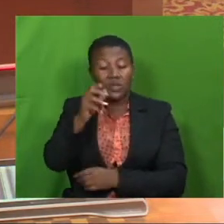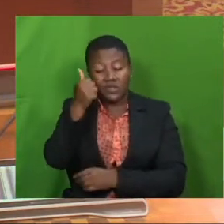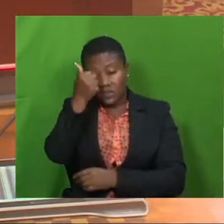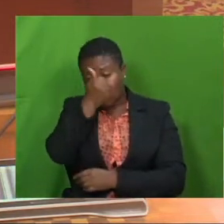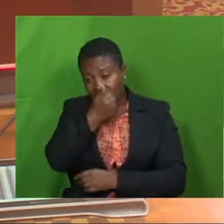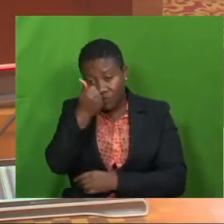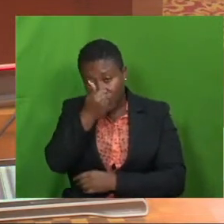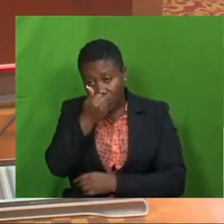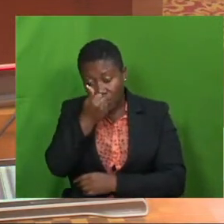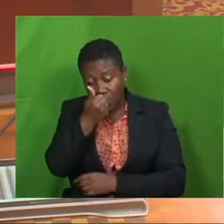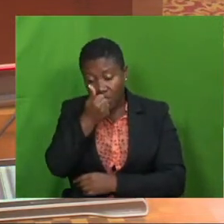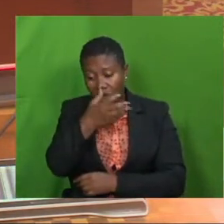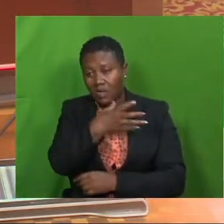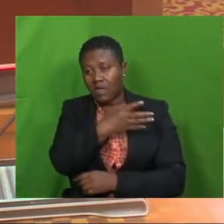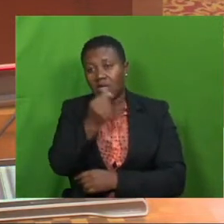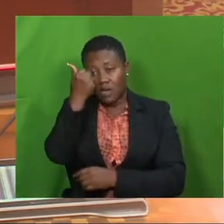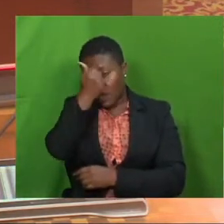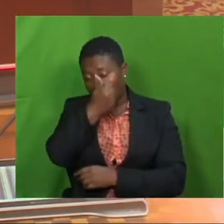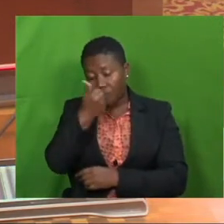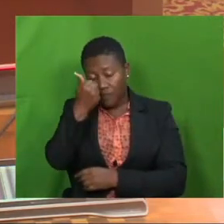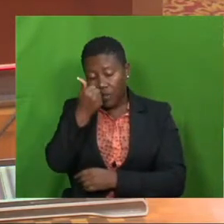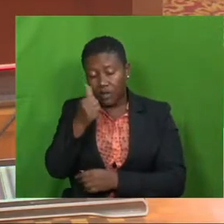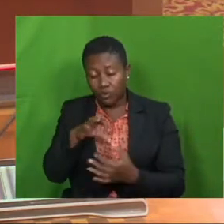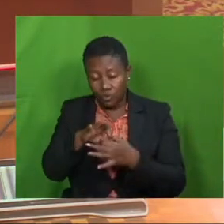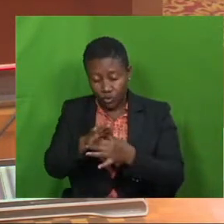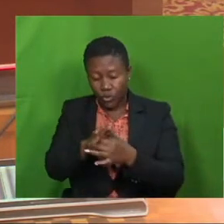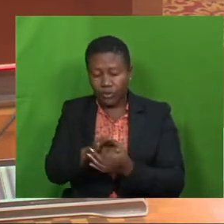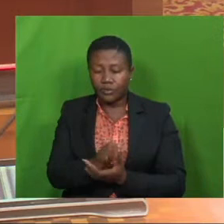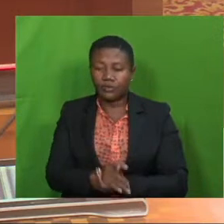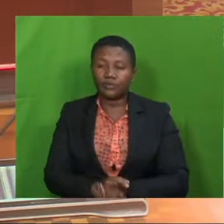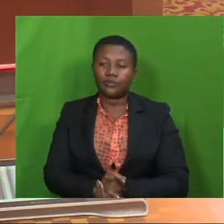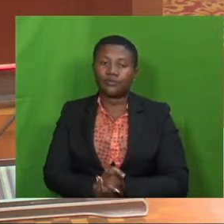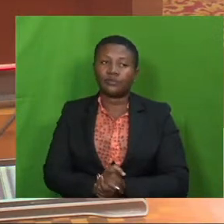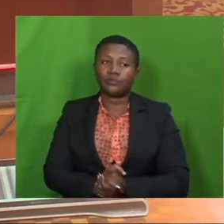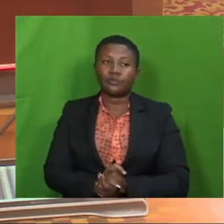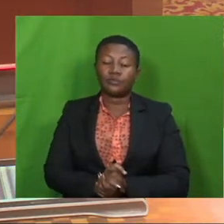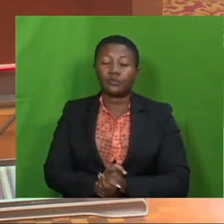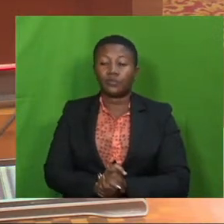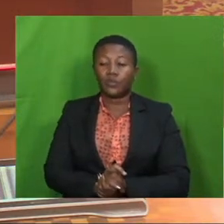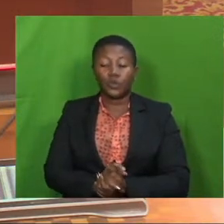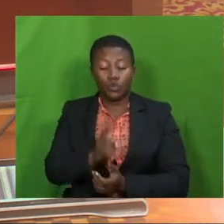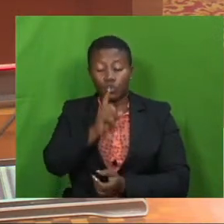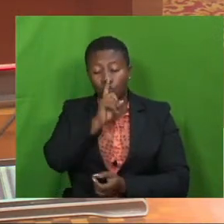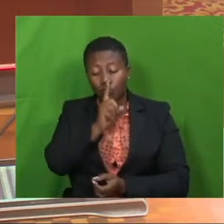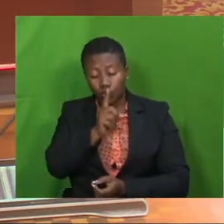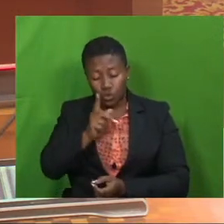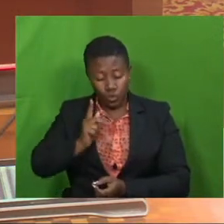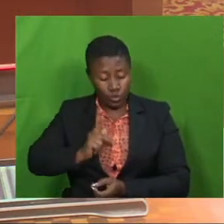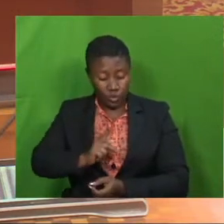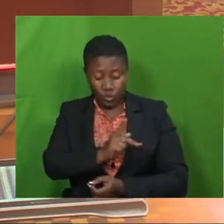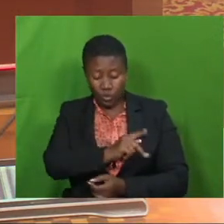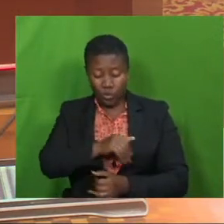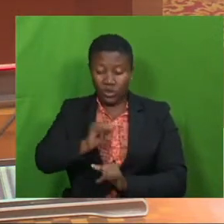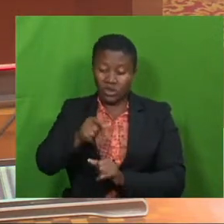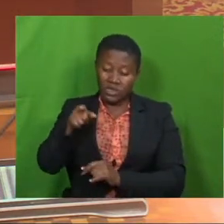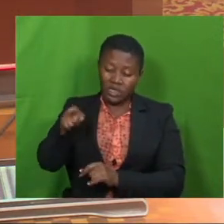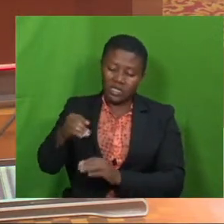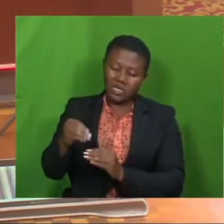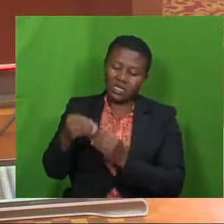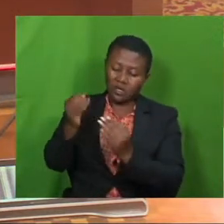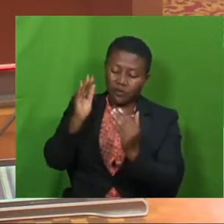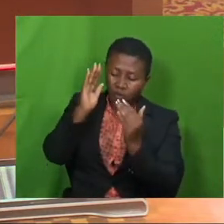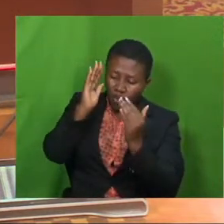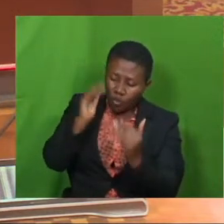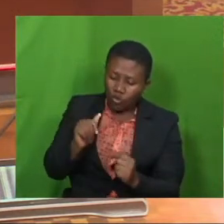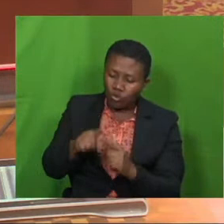and in Africa in general. Mr. Speaker, indeed, Parliament remains a beacon of hope to champion